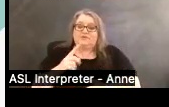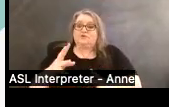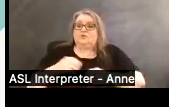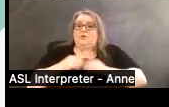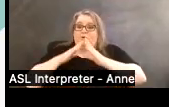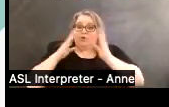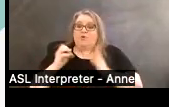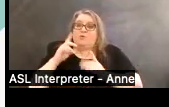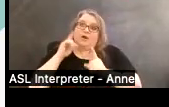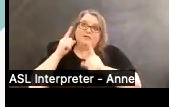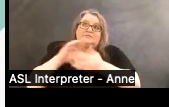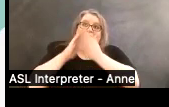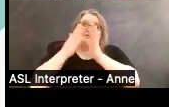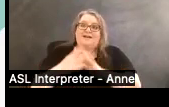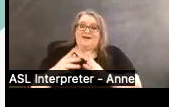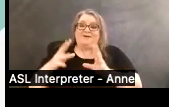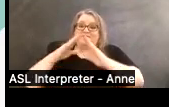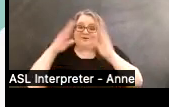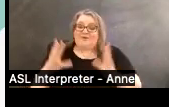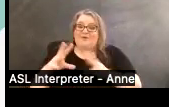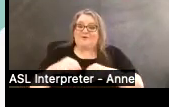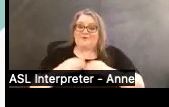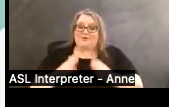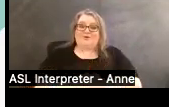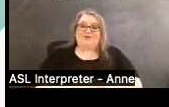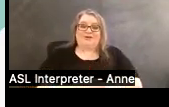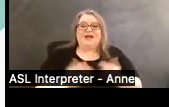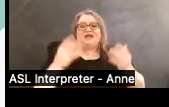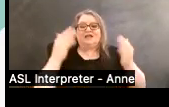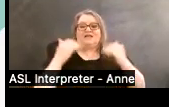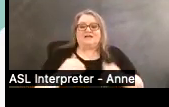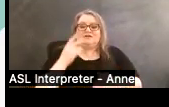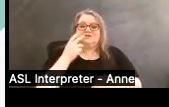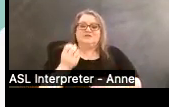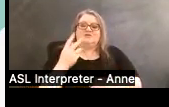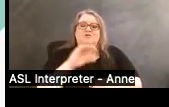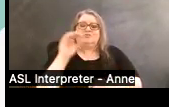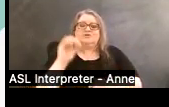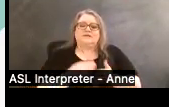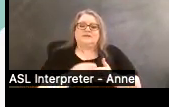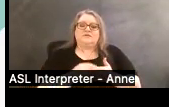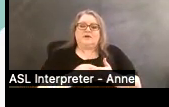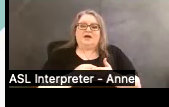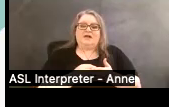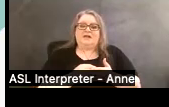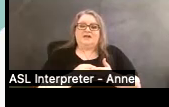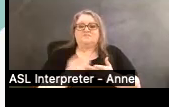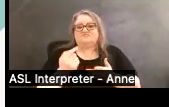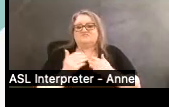homeowners. And then we see it that about 12% of the funds, amounting to a little